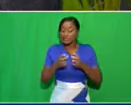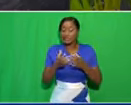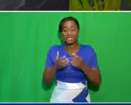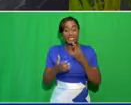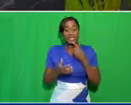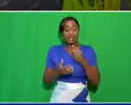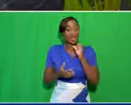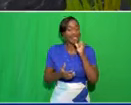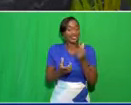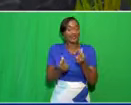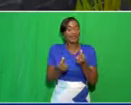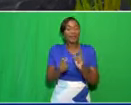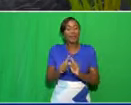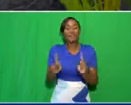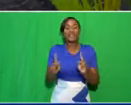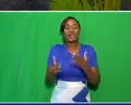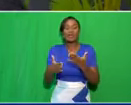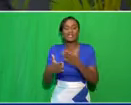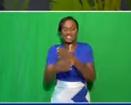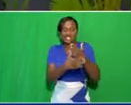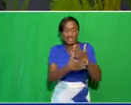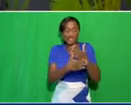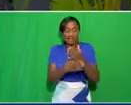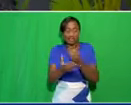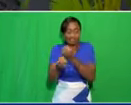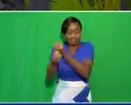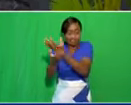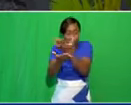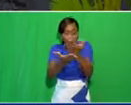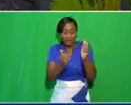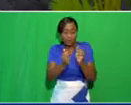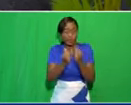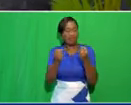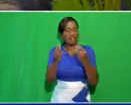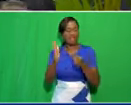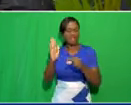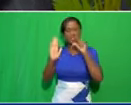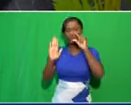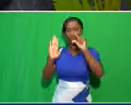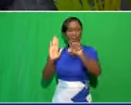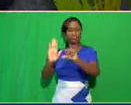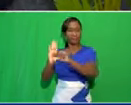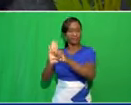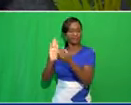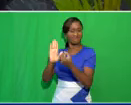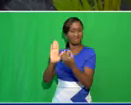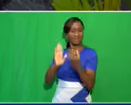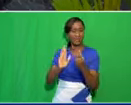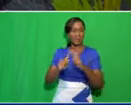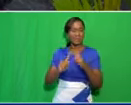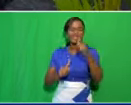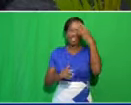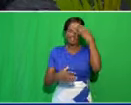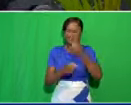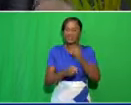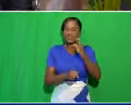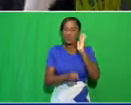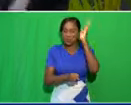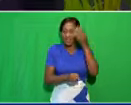not to do it, but of course we want to share our data with you. So it's a lot of graphs and things like that, but we have confidence that you would